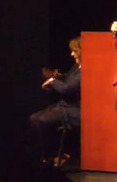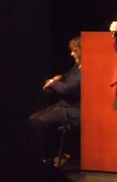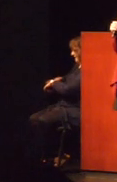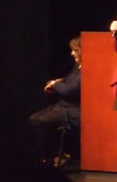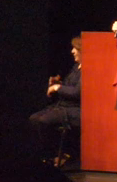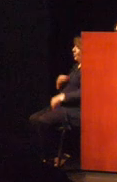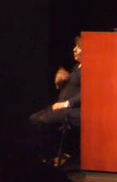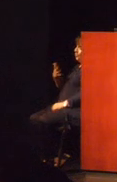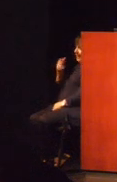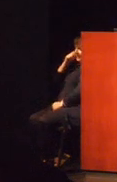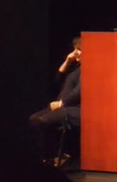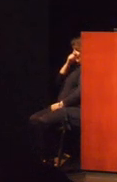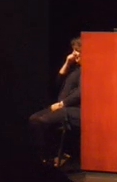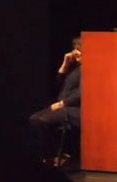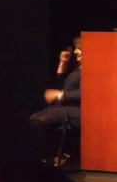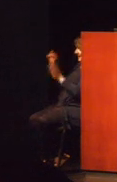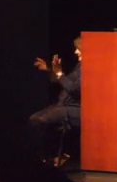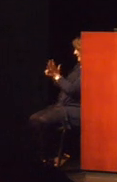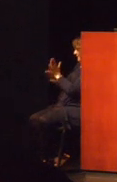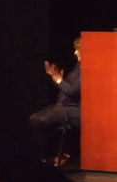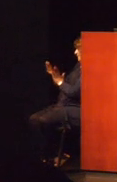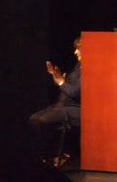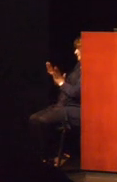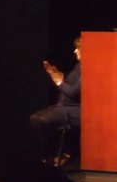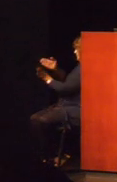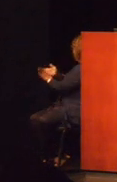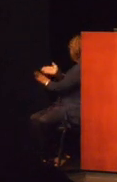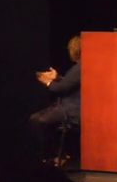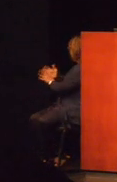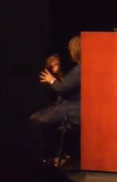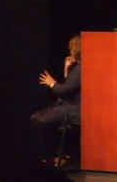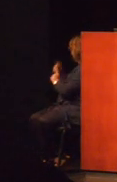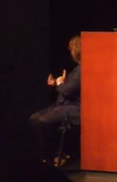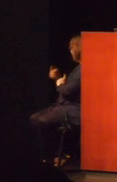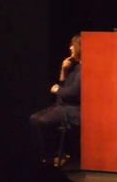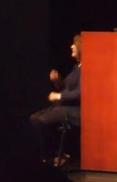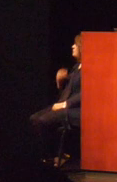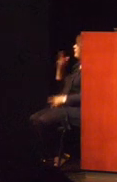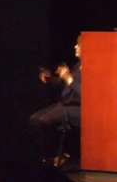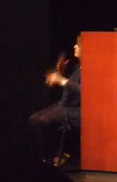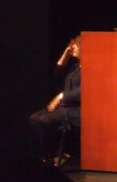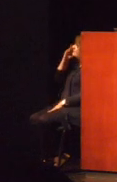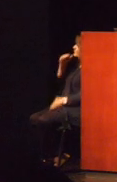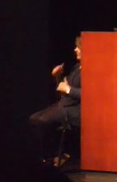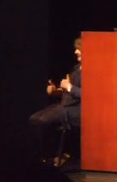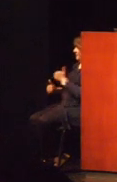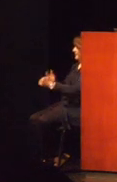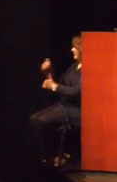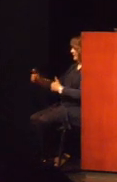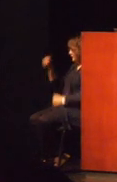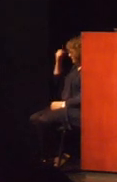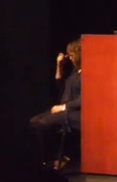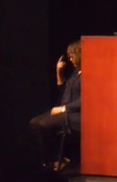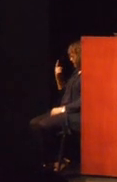racial identity development, coming from psychology, says that white people go through certain stages of understanding what